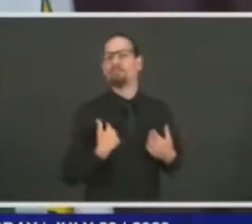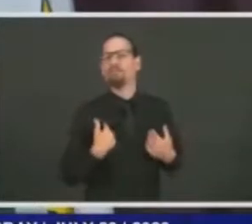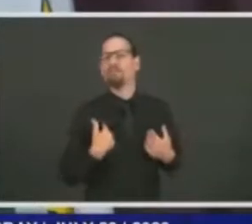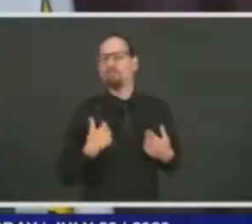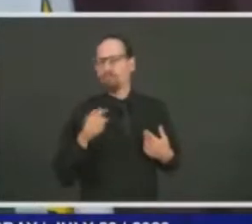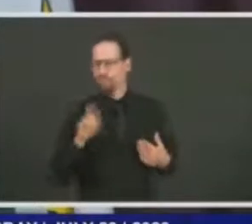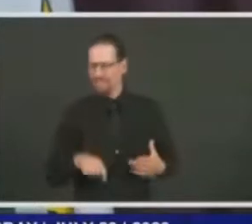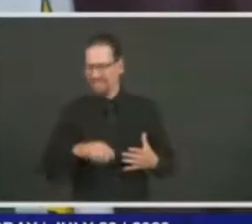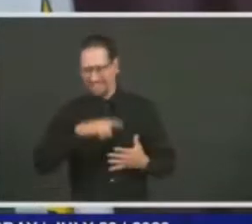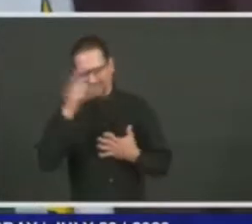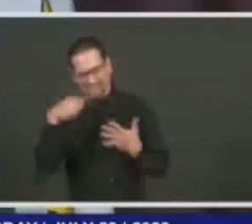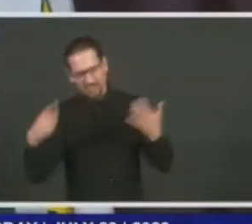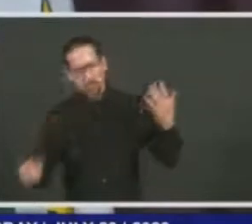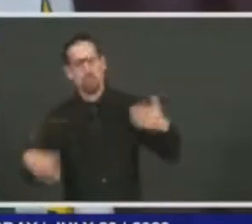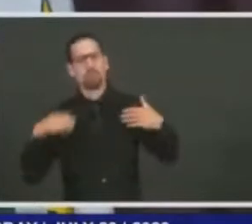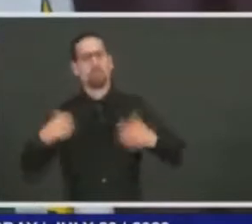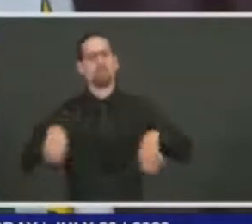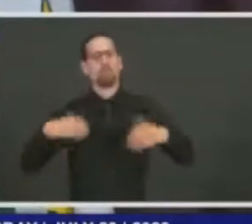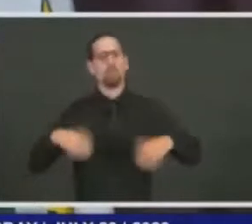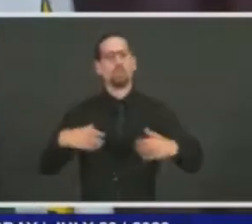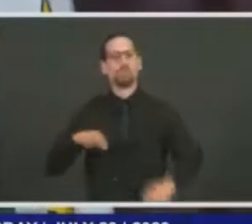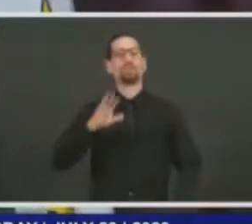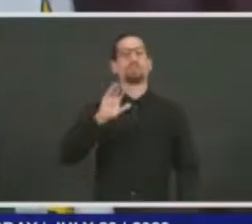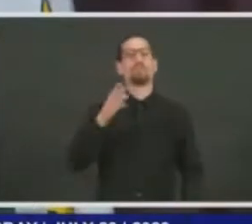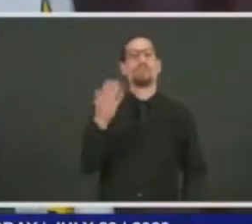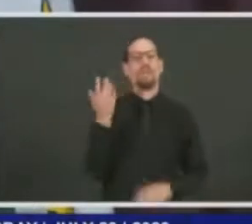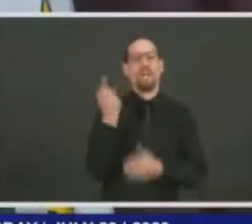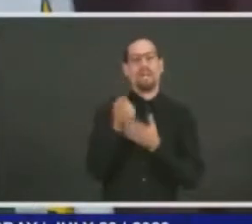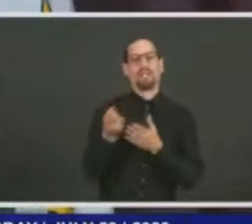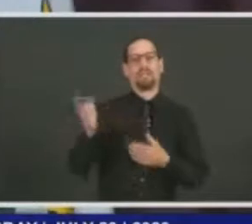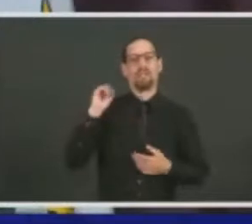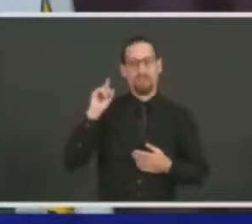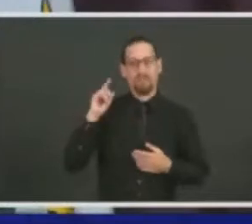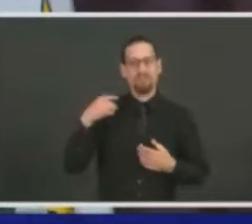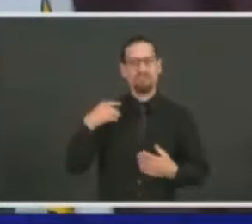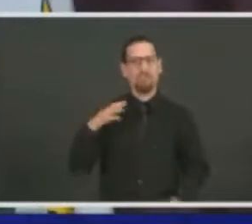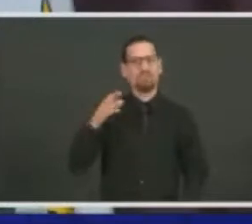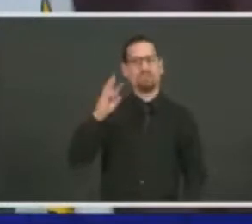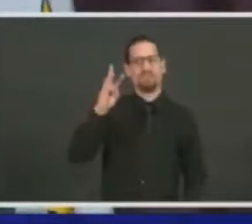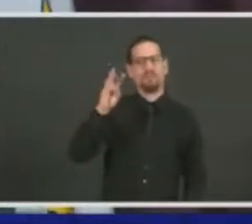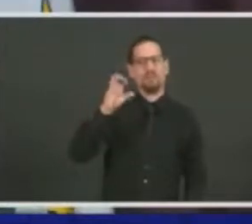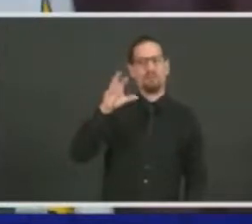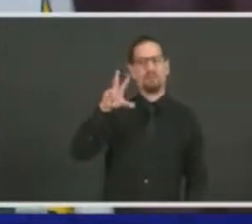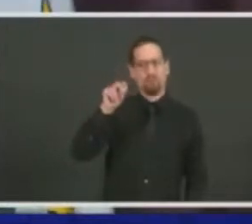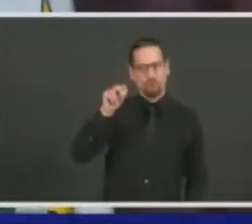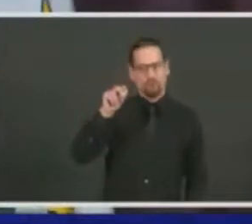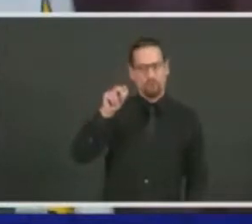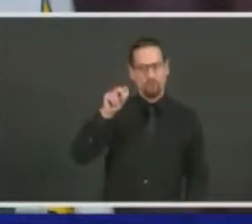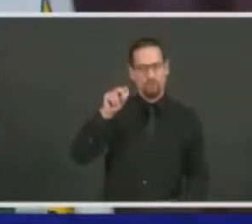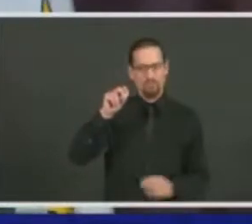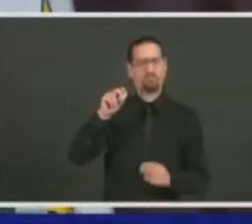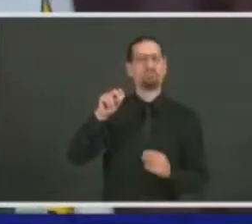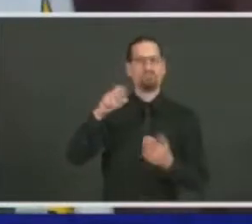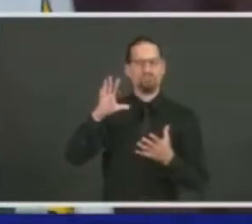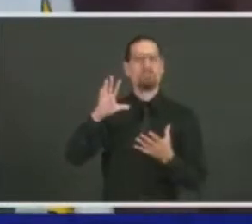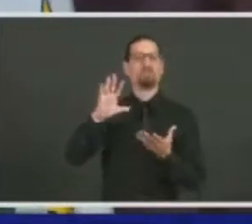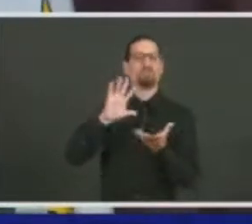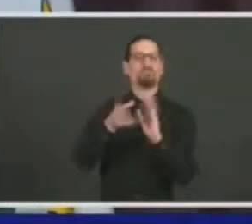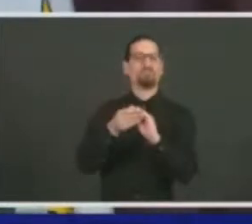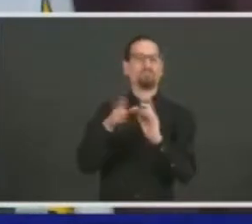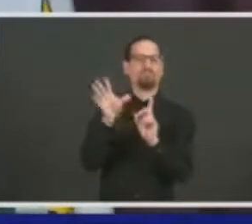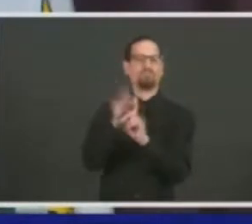630 new positive cases. That translates to 59 weekly cases per 100,000 people.